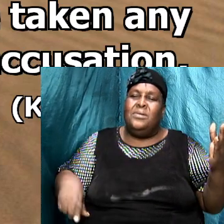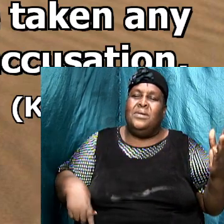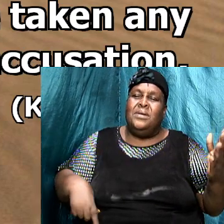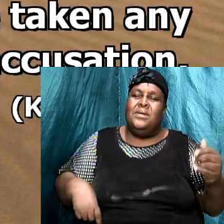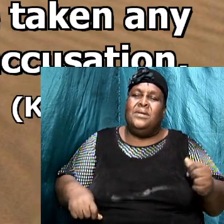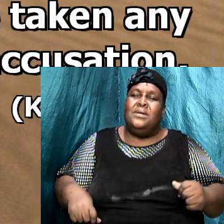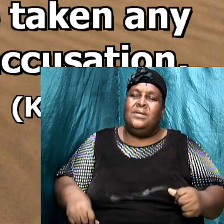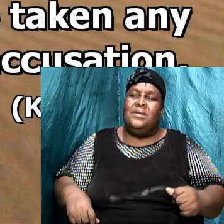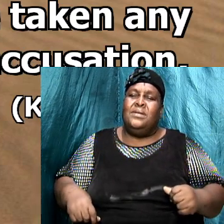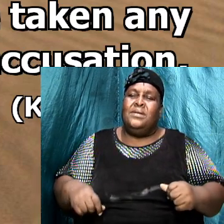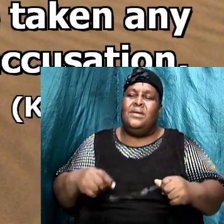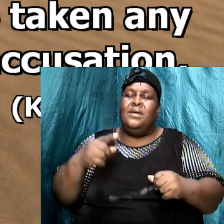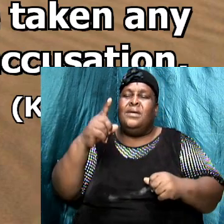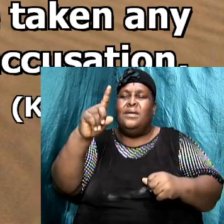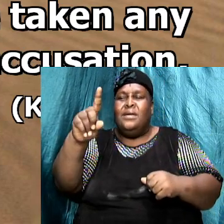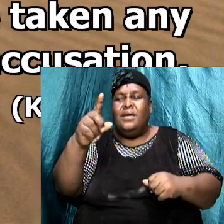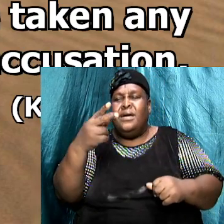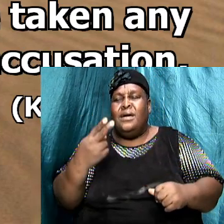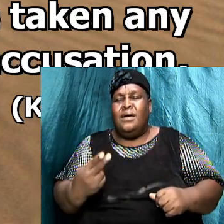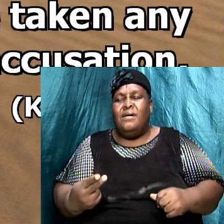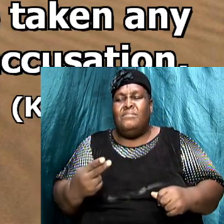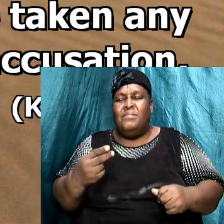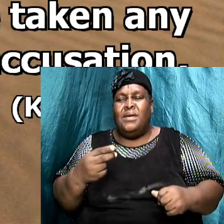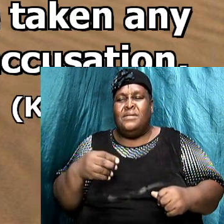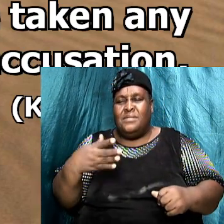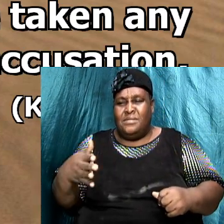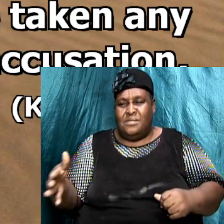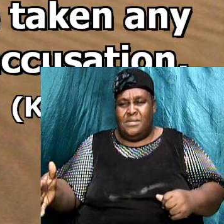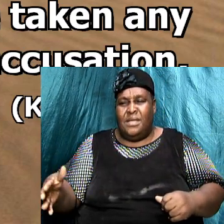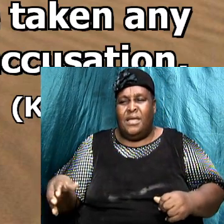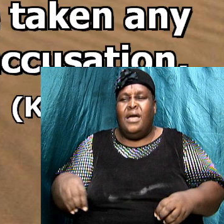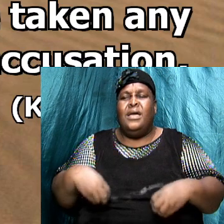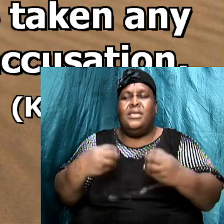the half of my goods I give to the poor.